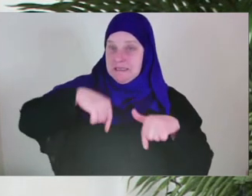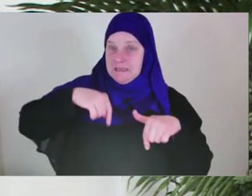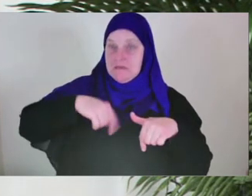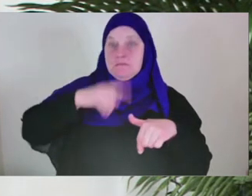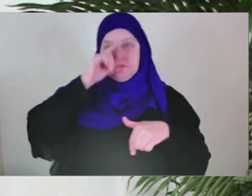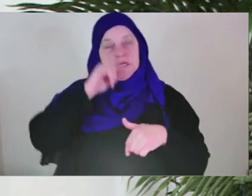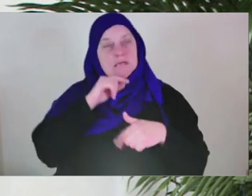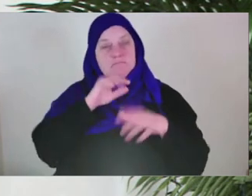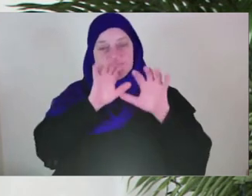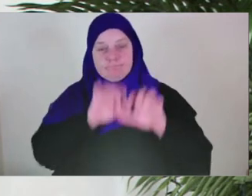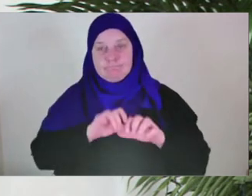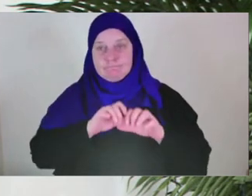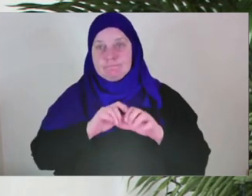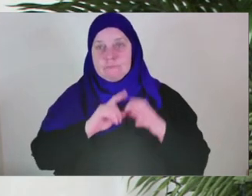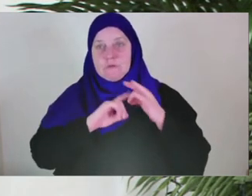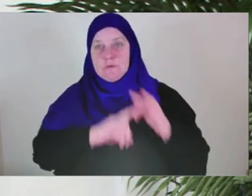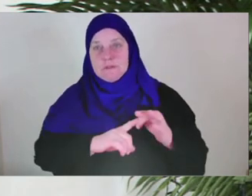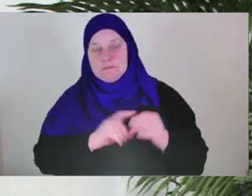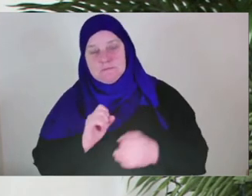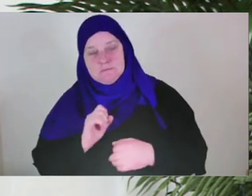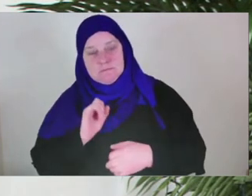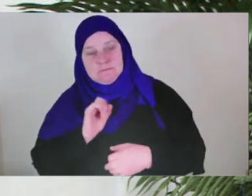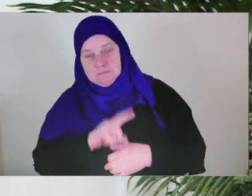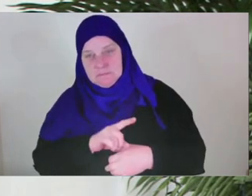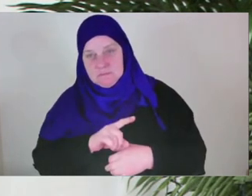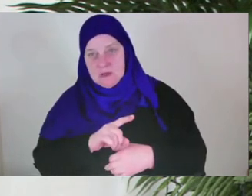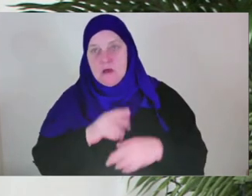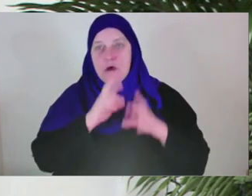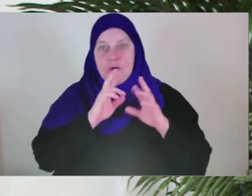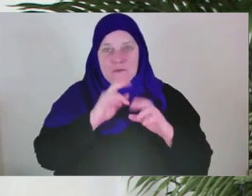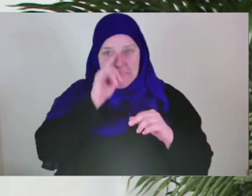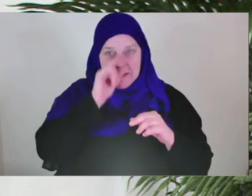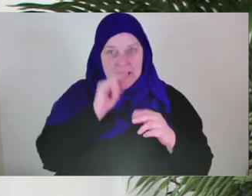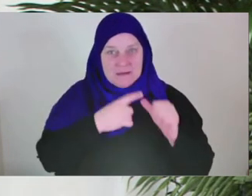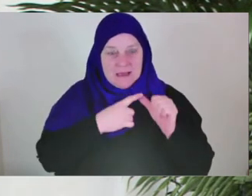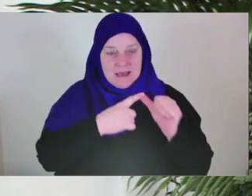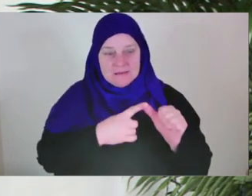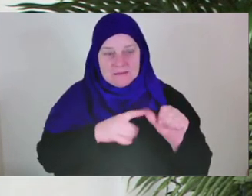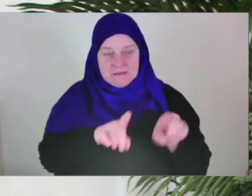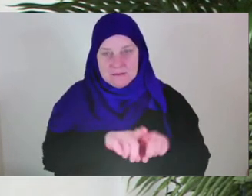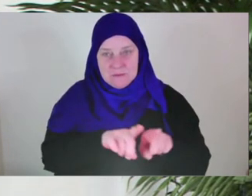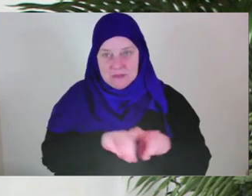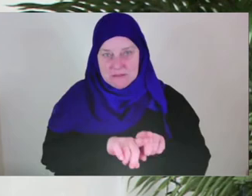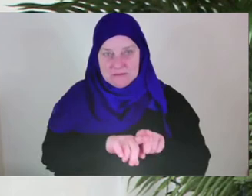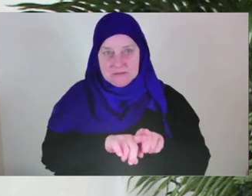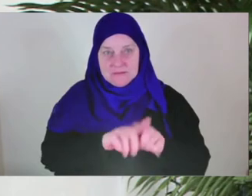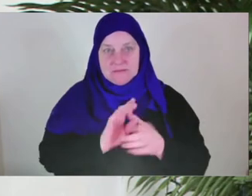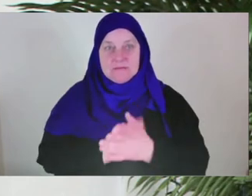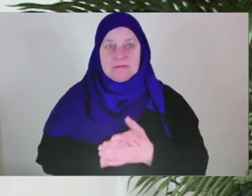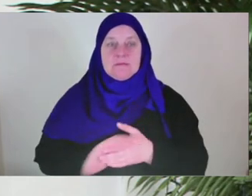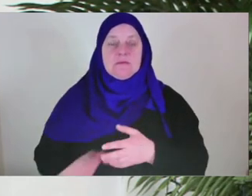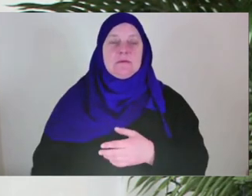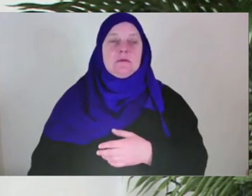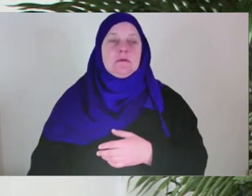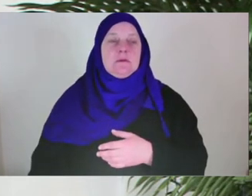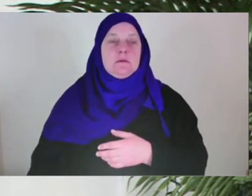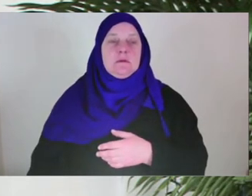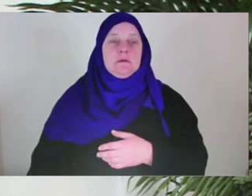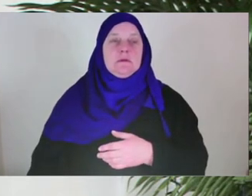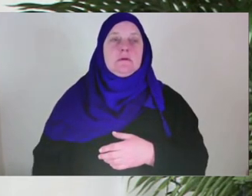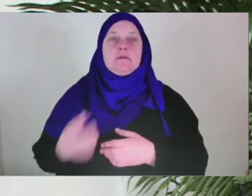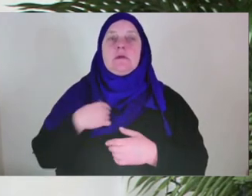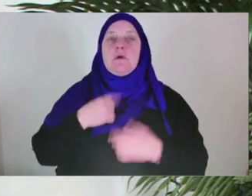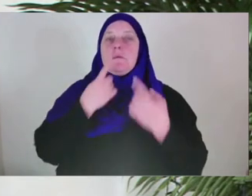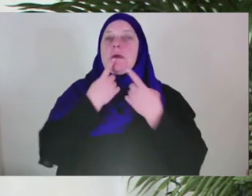and we'll do our best to get to that also. We have, when we announced this program, we